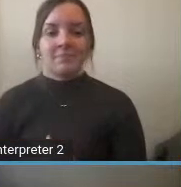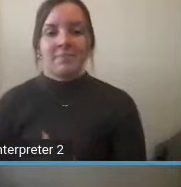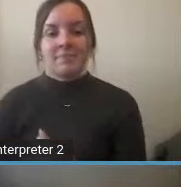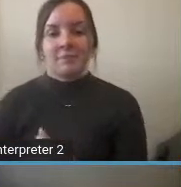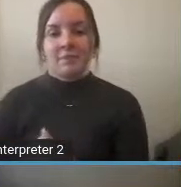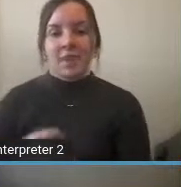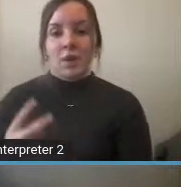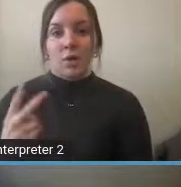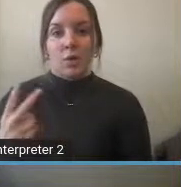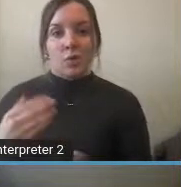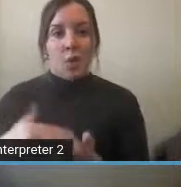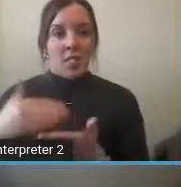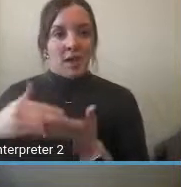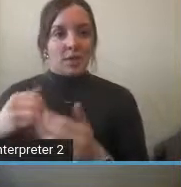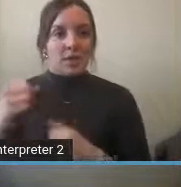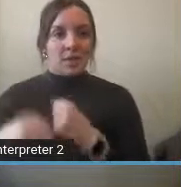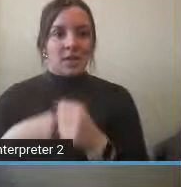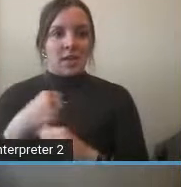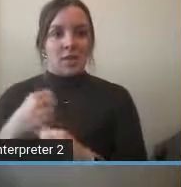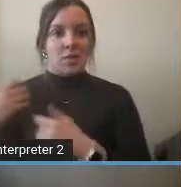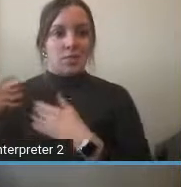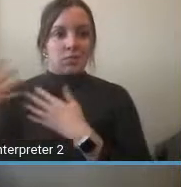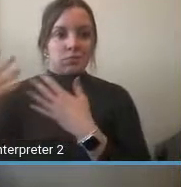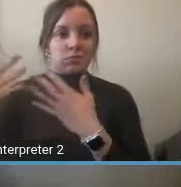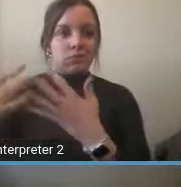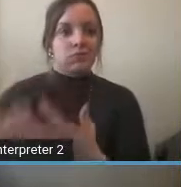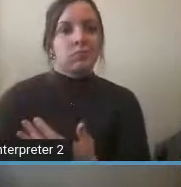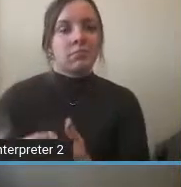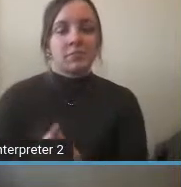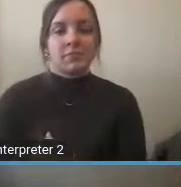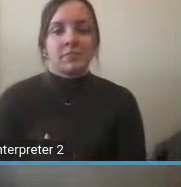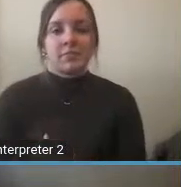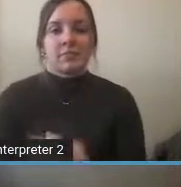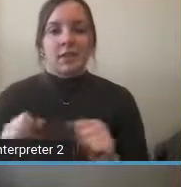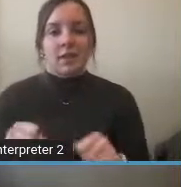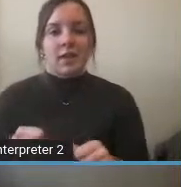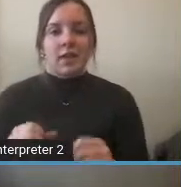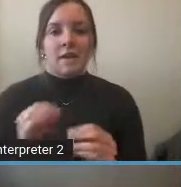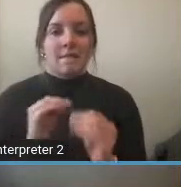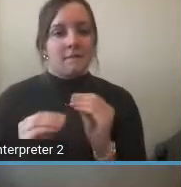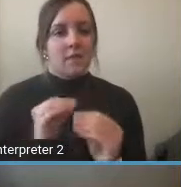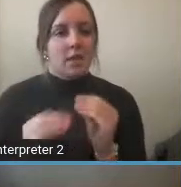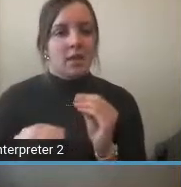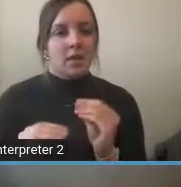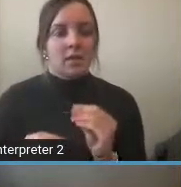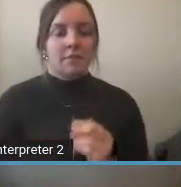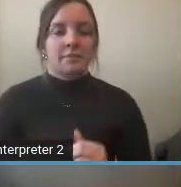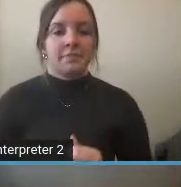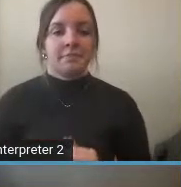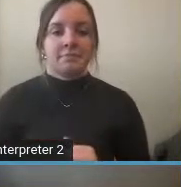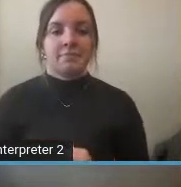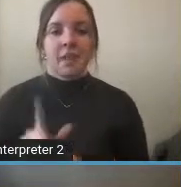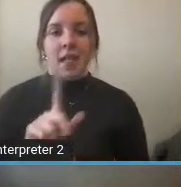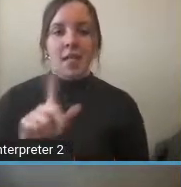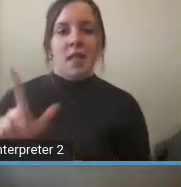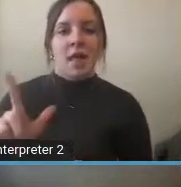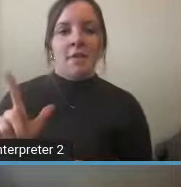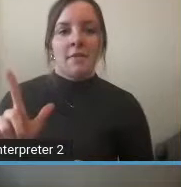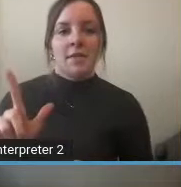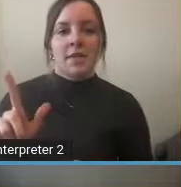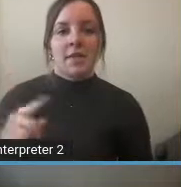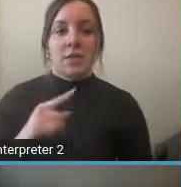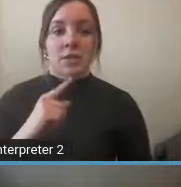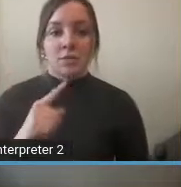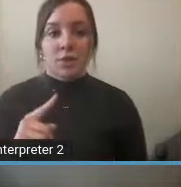You can see the different stages. The left is the original condition. The right is we did